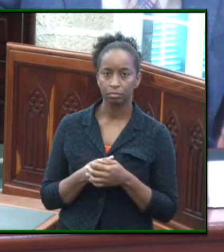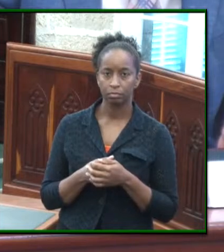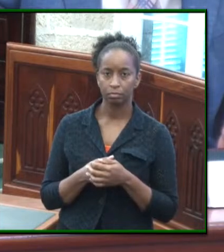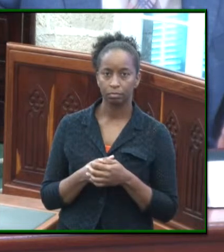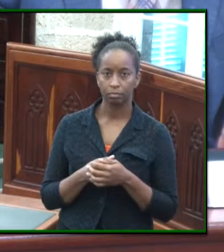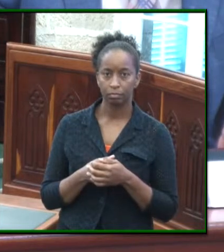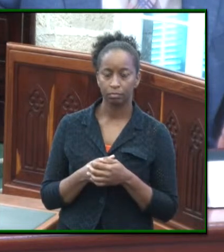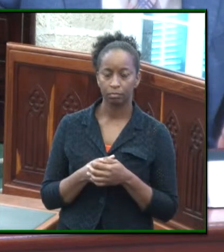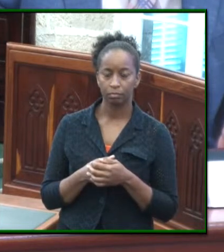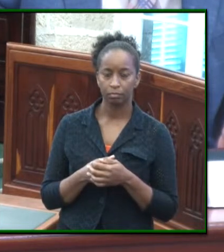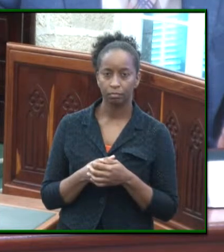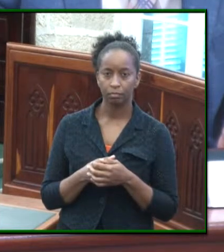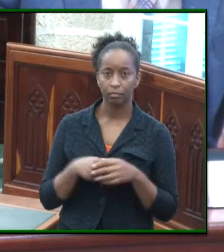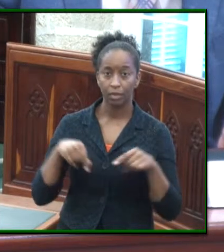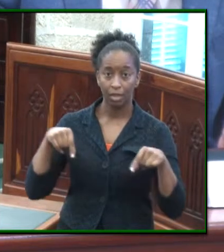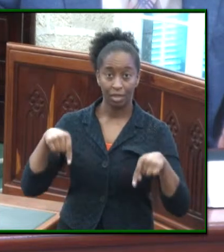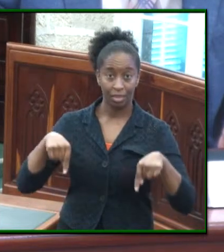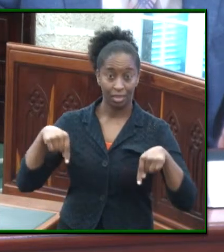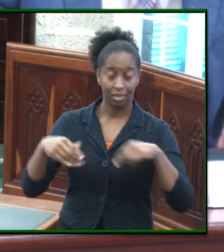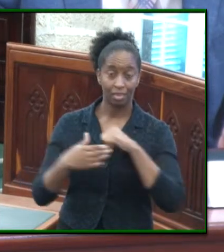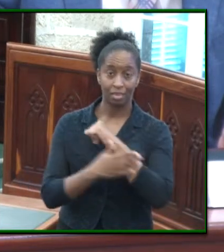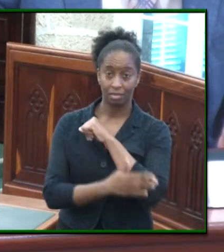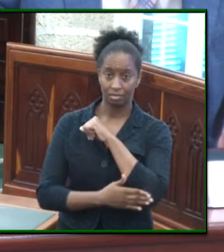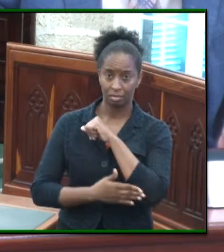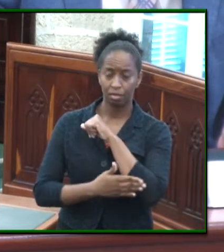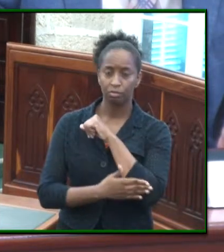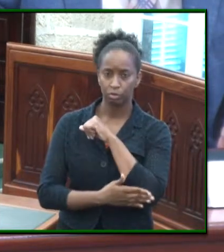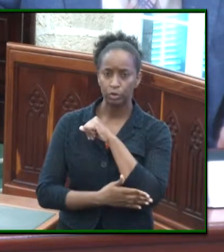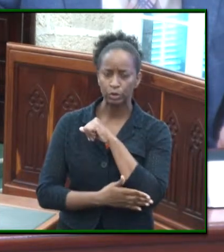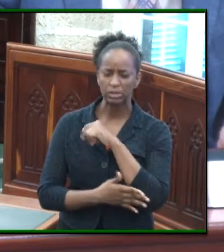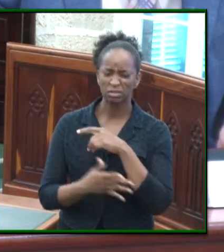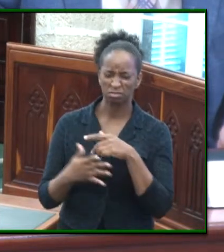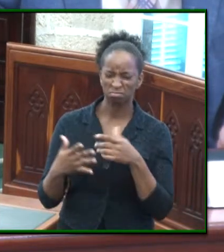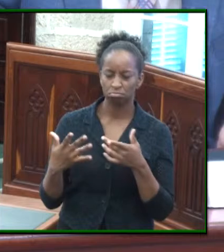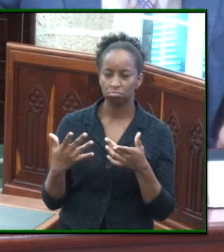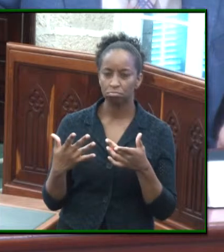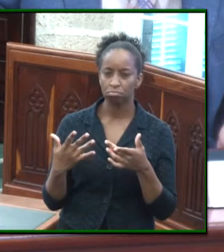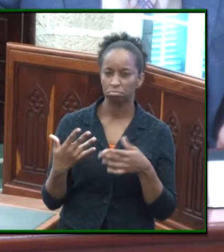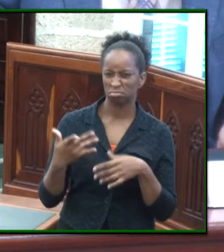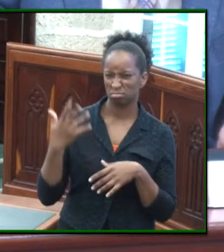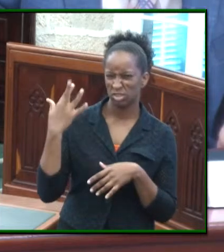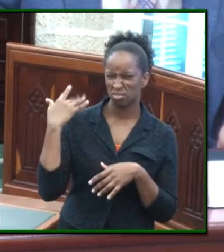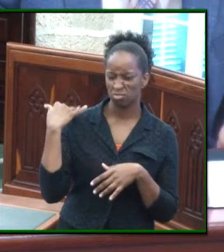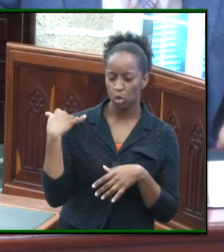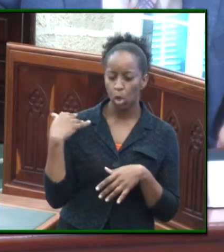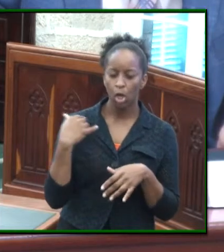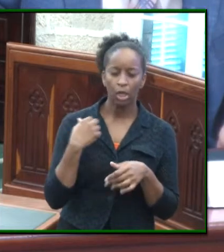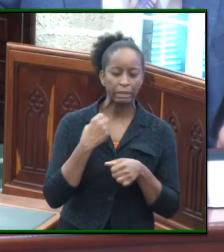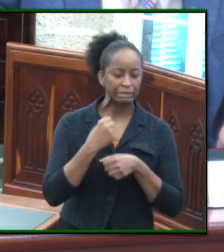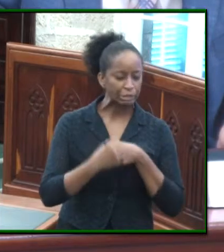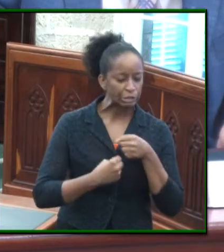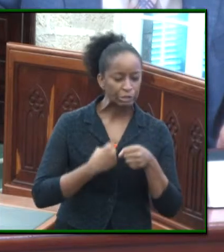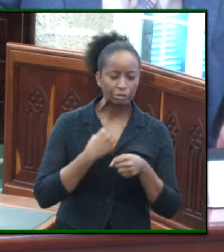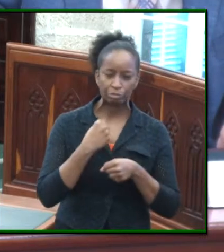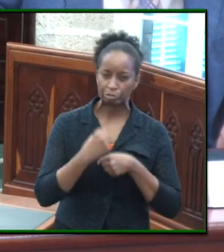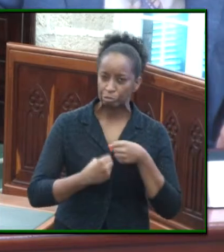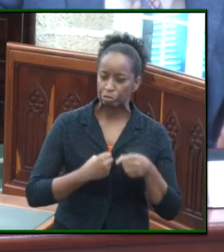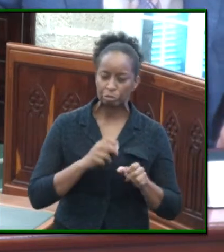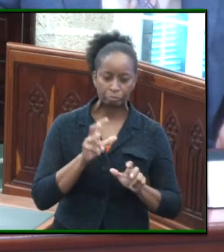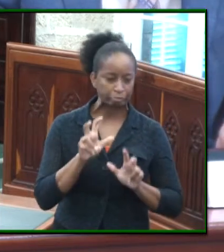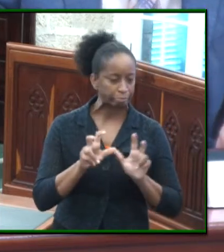environment after coming out of years in the doldrums in terms of investment in this country. And I